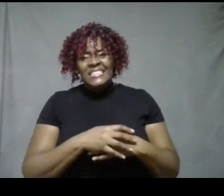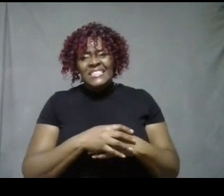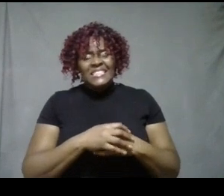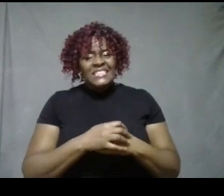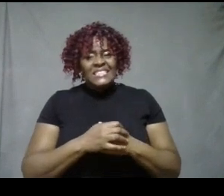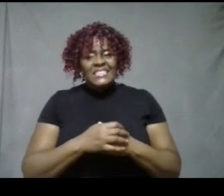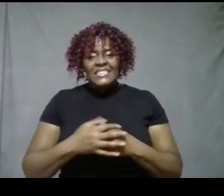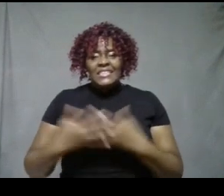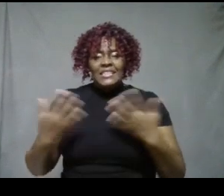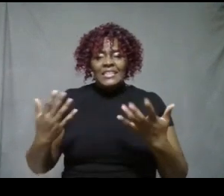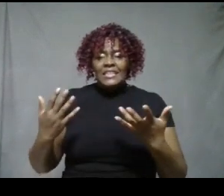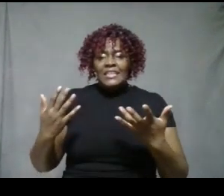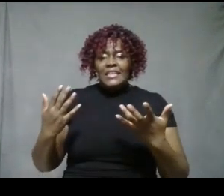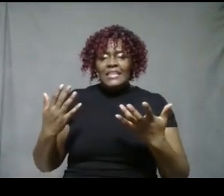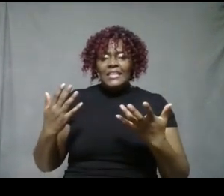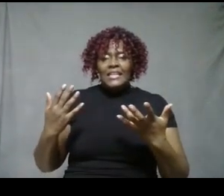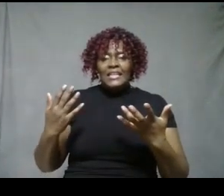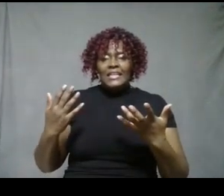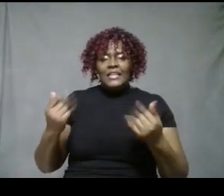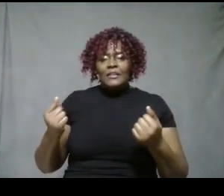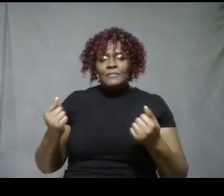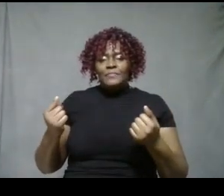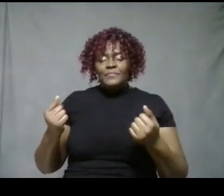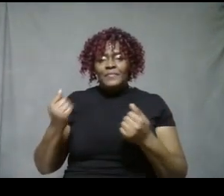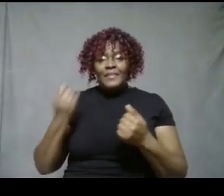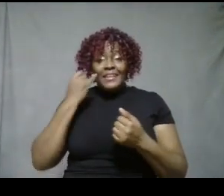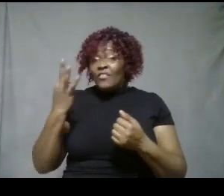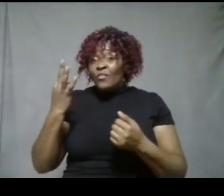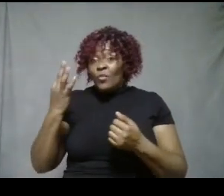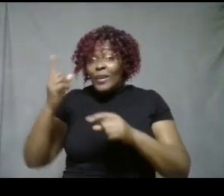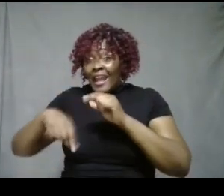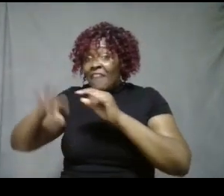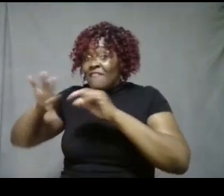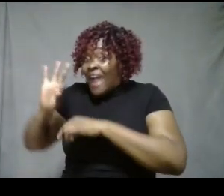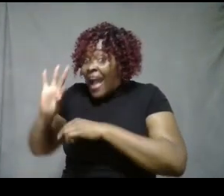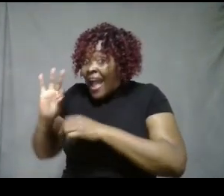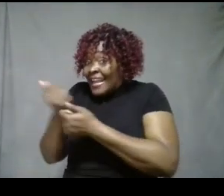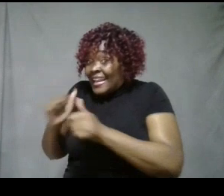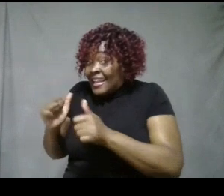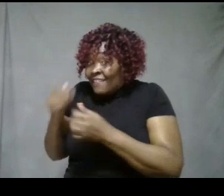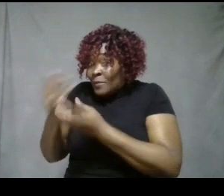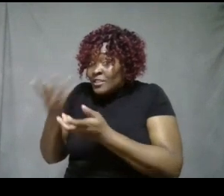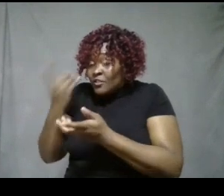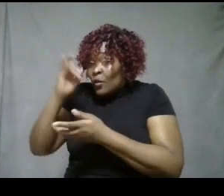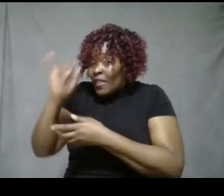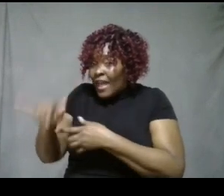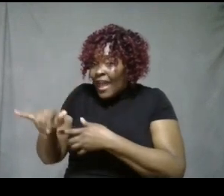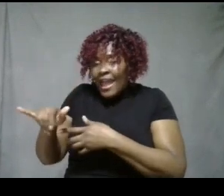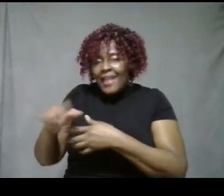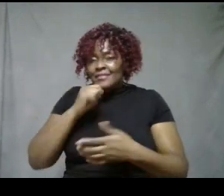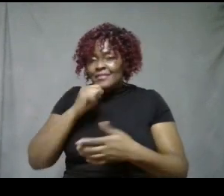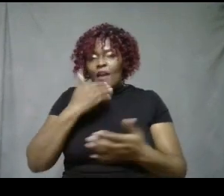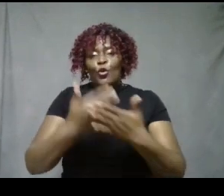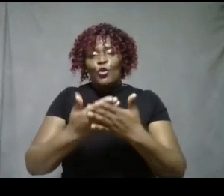information like that, it would not be a viable cause of action. We just don't believe that that's a viable cause of